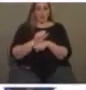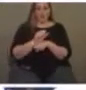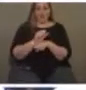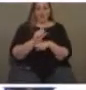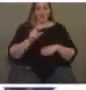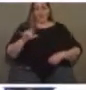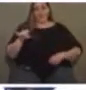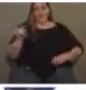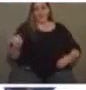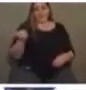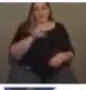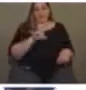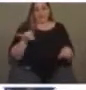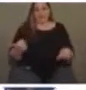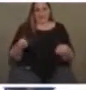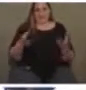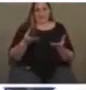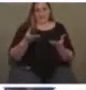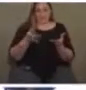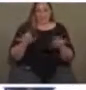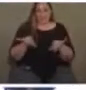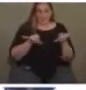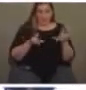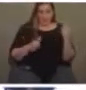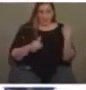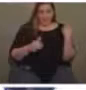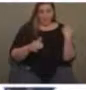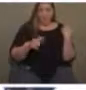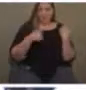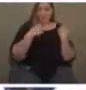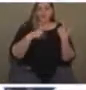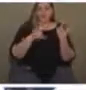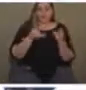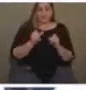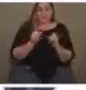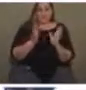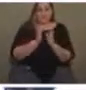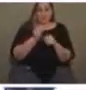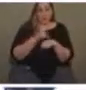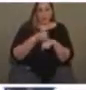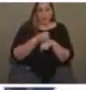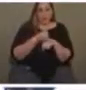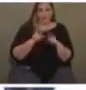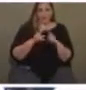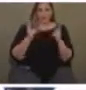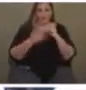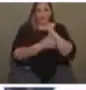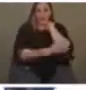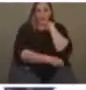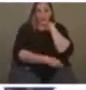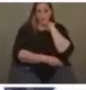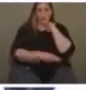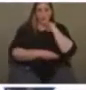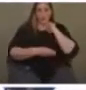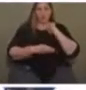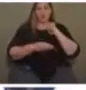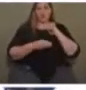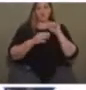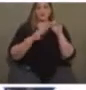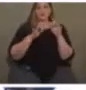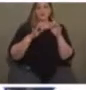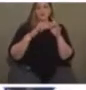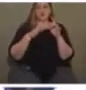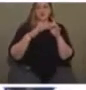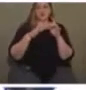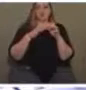we were before, which is still a country which is, or an island, which is unfortunately very poor and is likely to leave to lose population